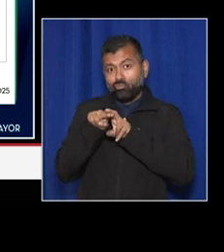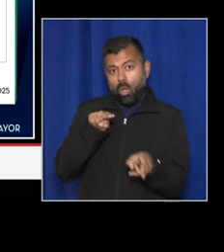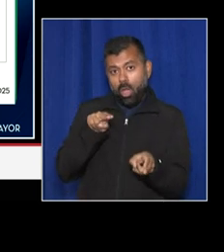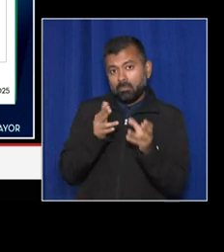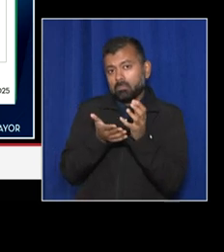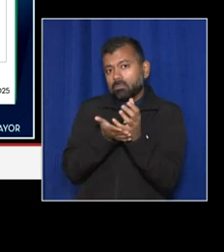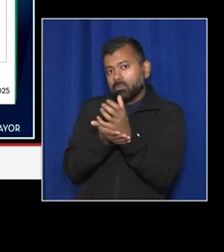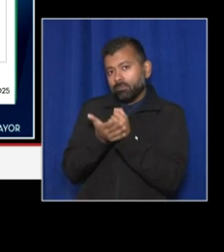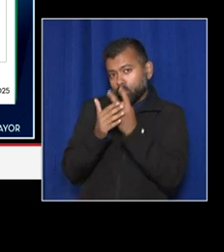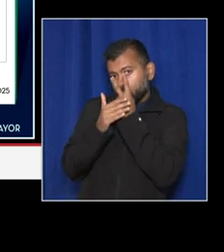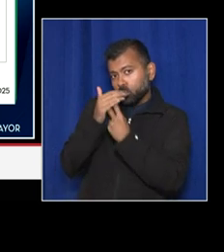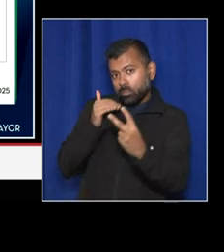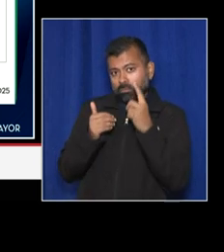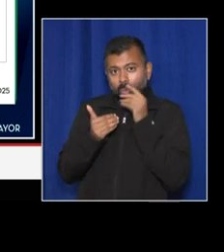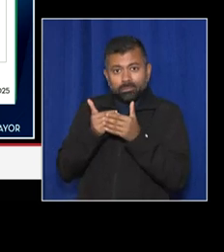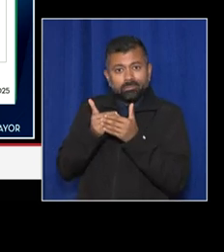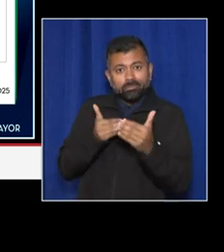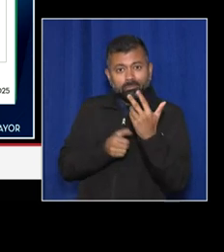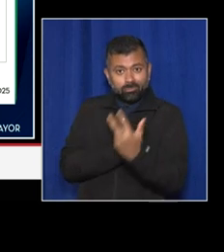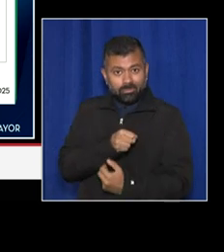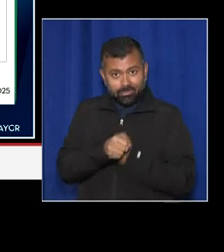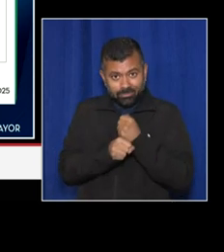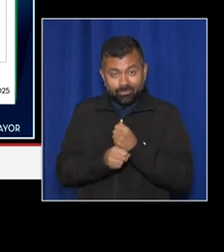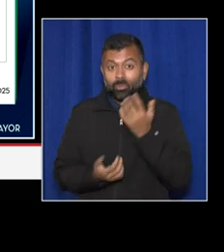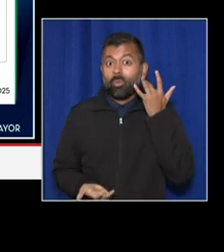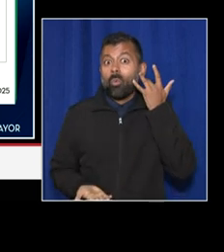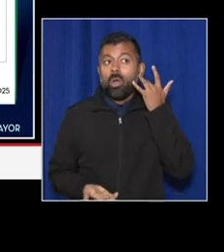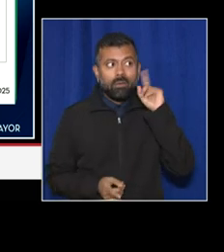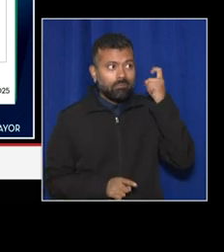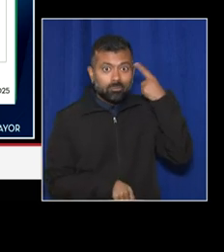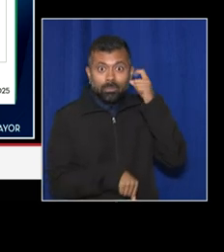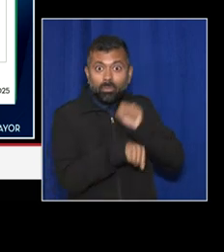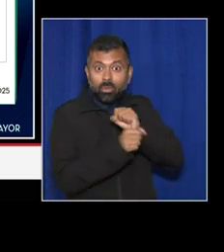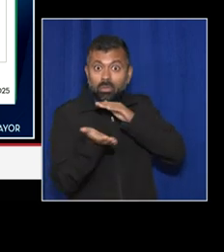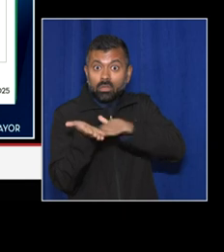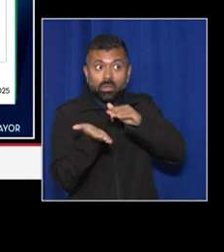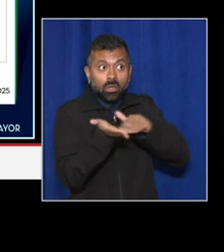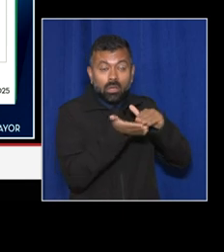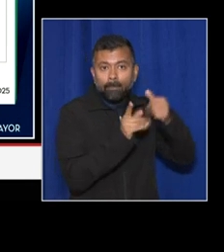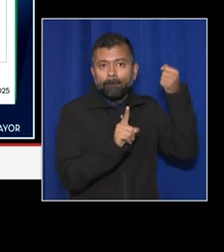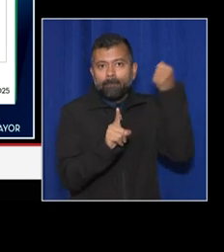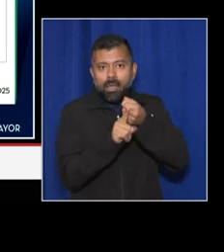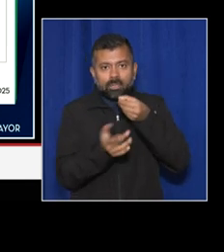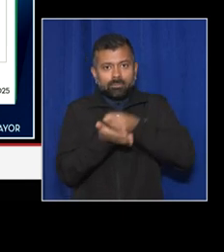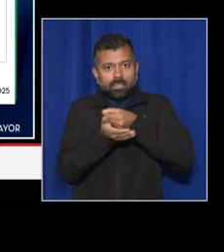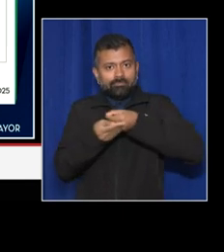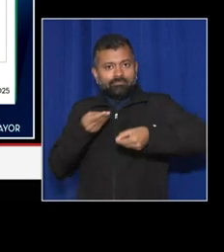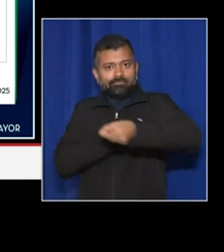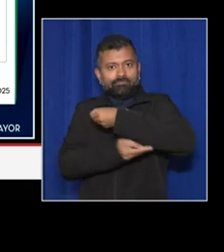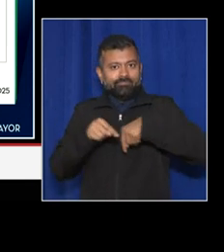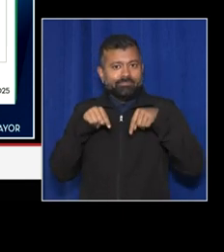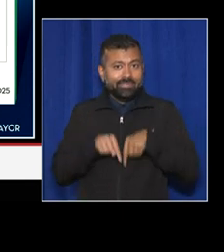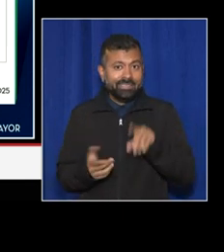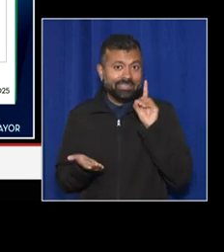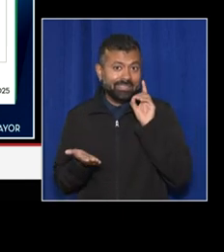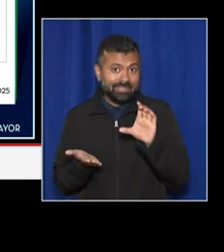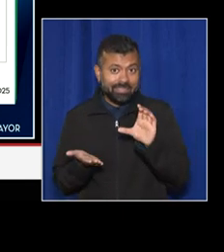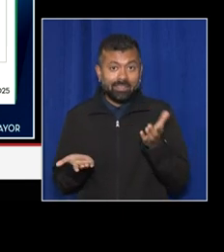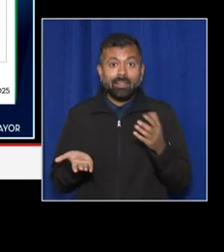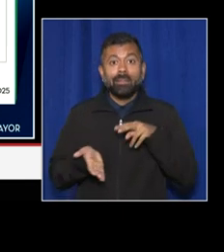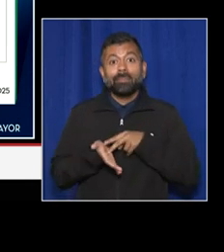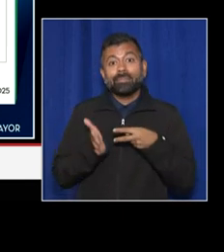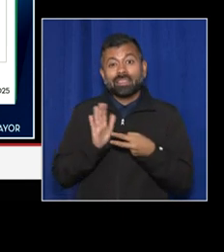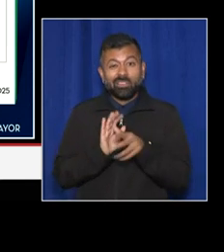associated with it, we can expect in the district to have $325 million